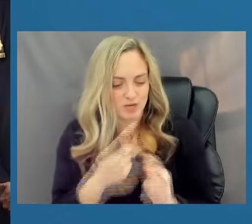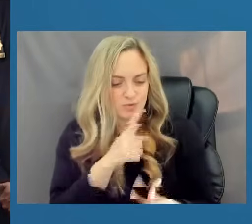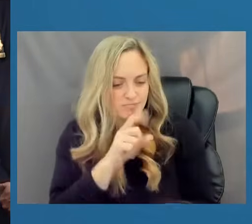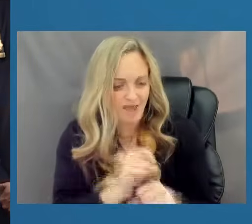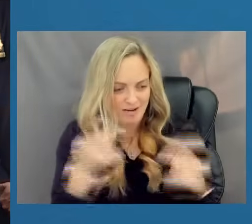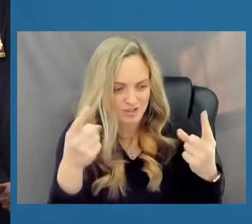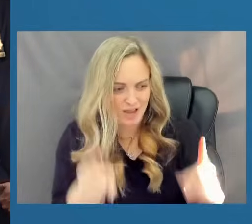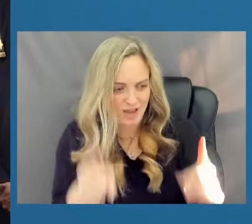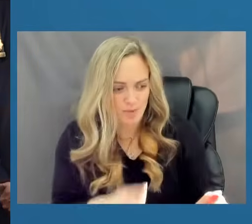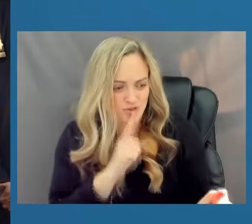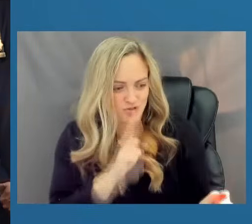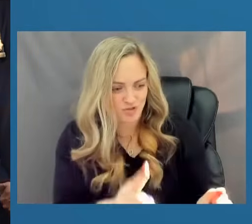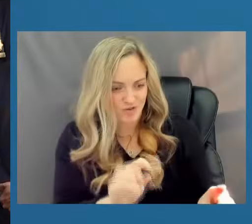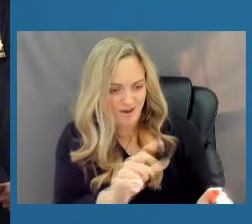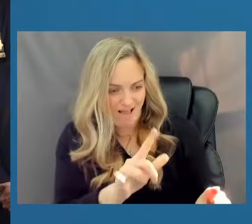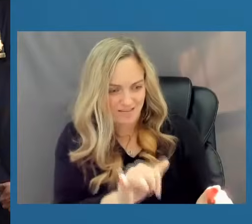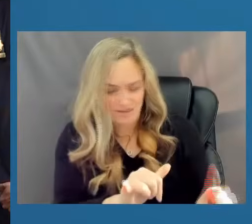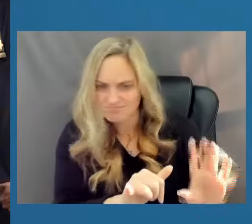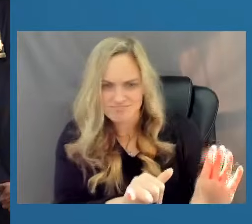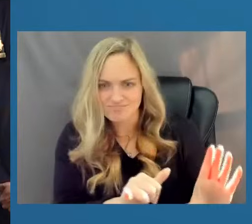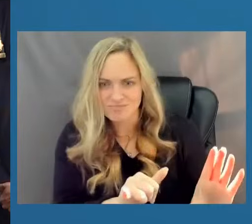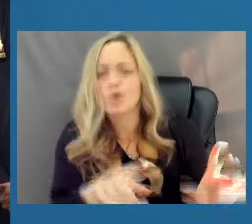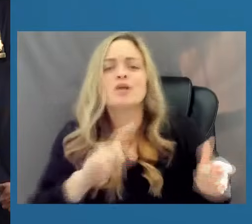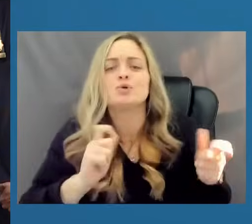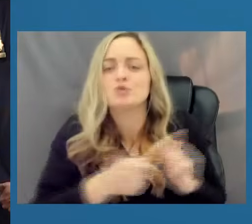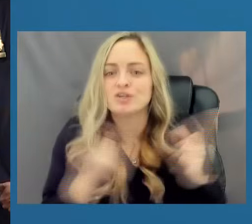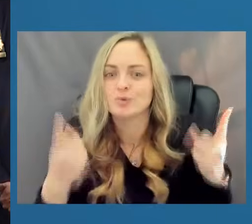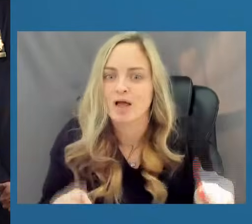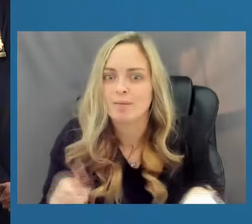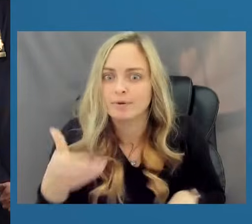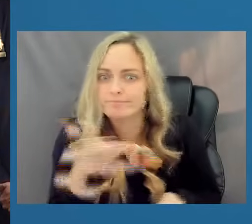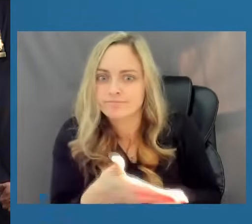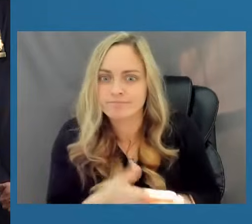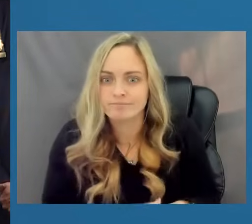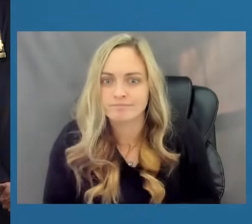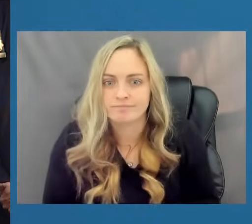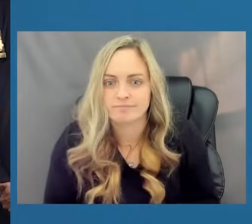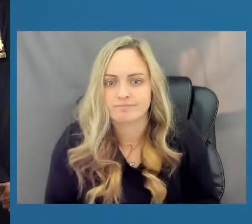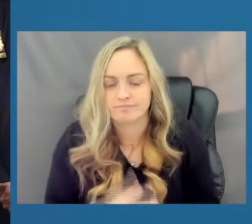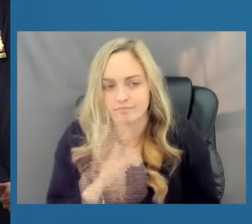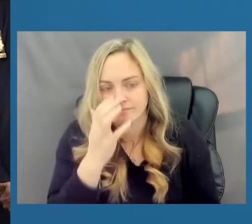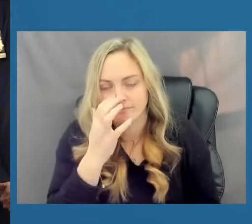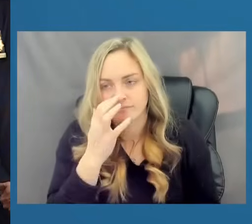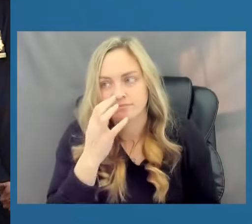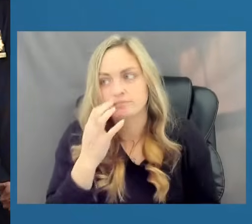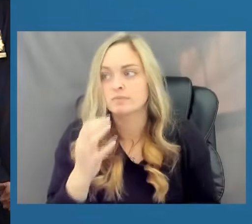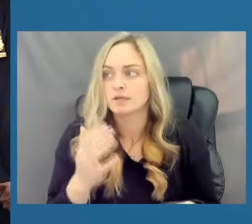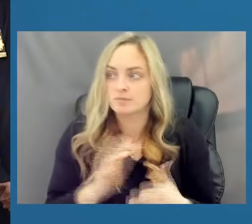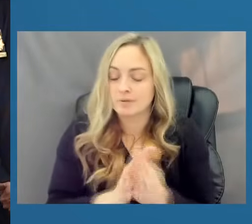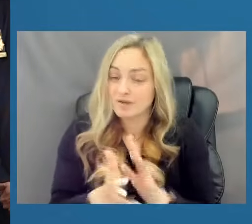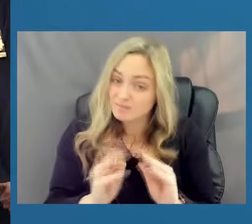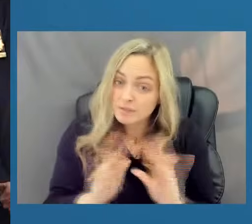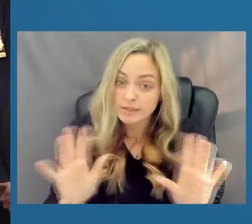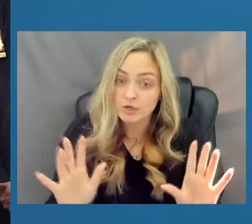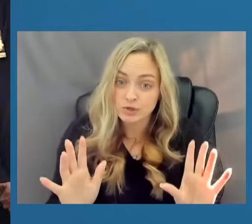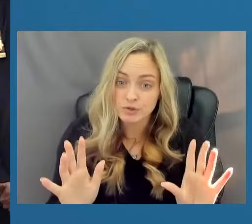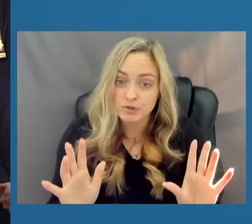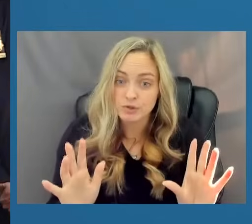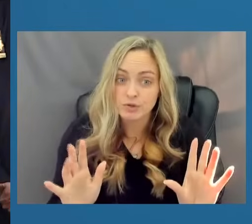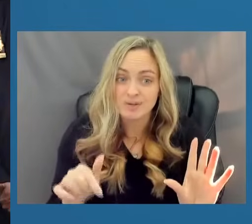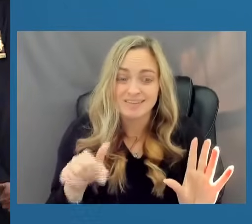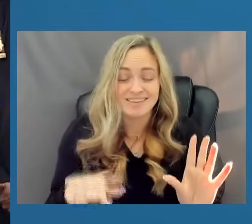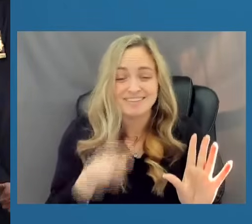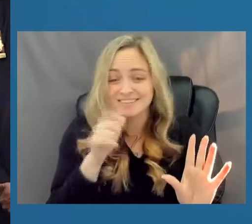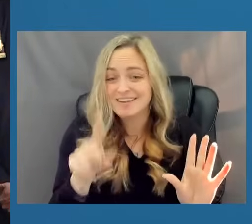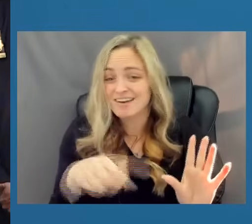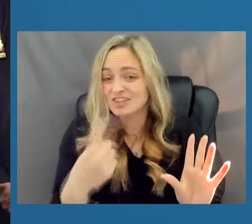reality after the fact. Not here in this country. And what has become so apparent, that this is not just